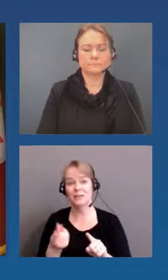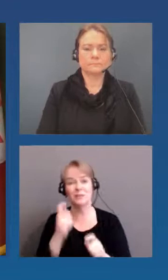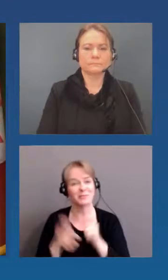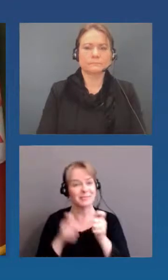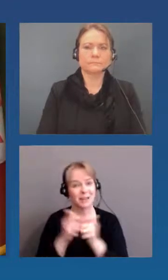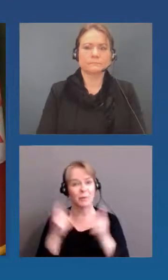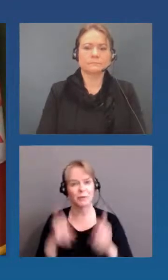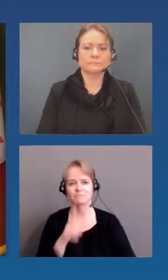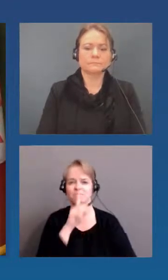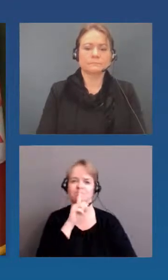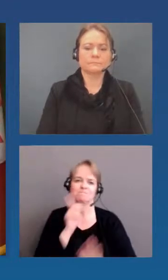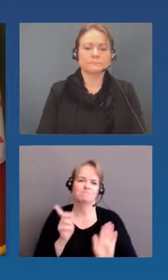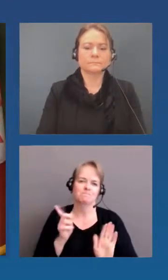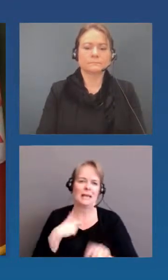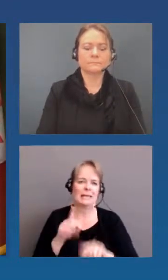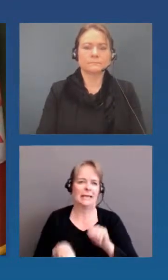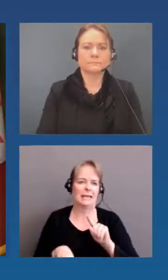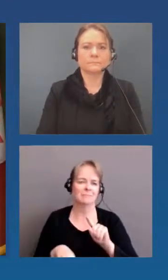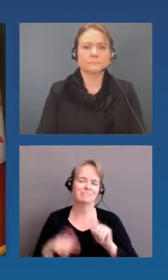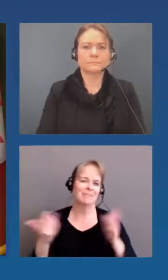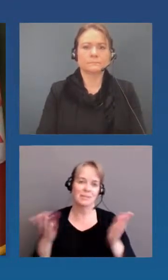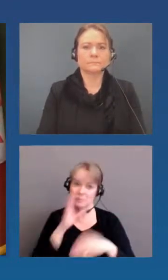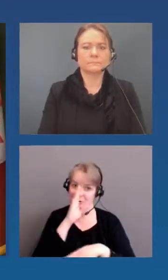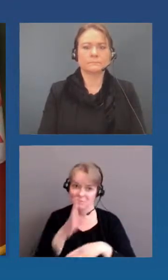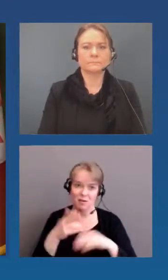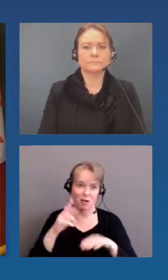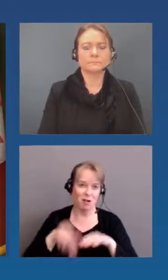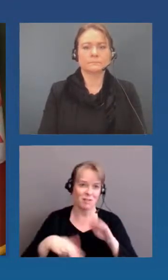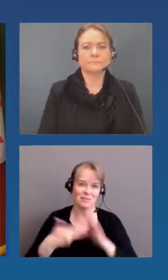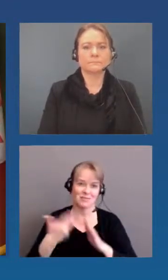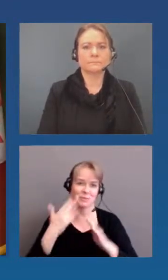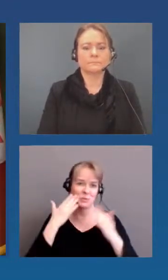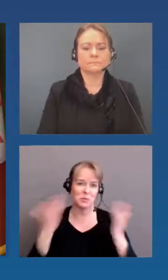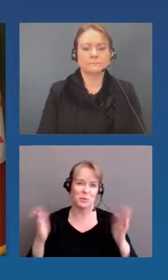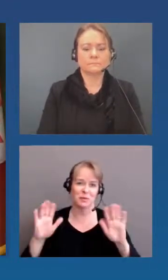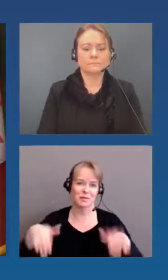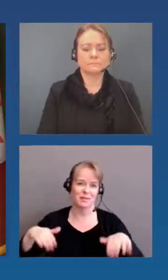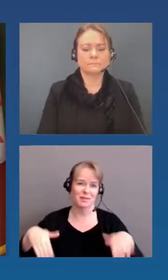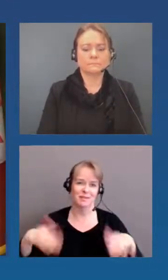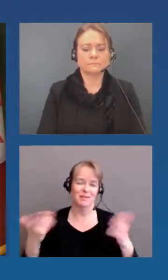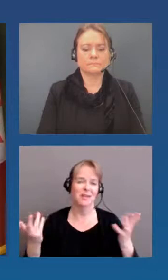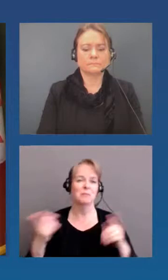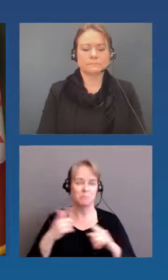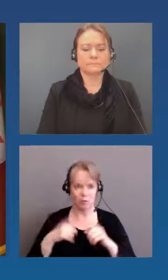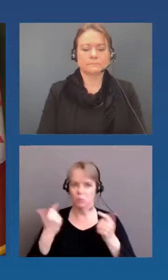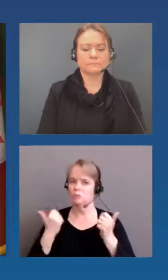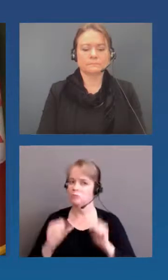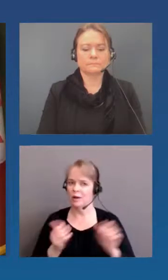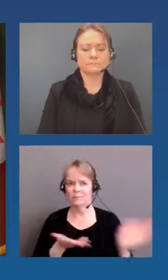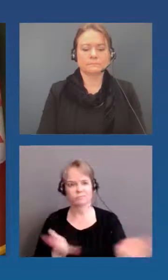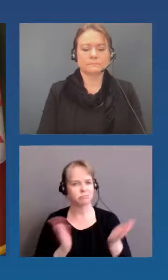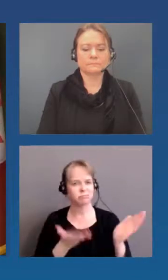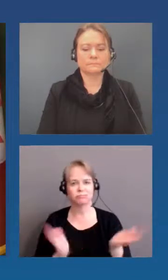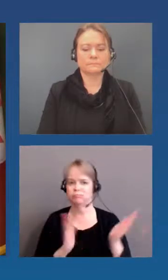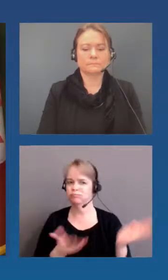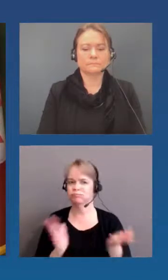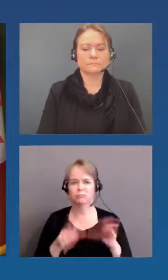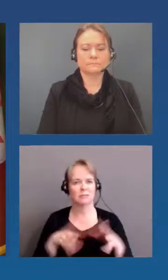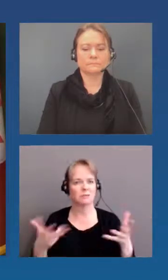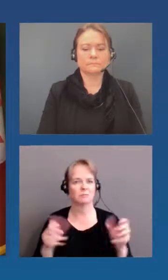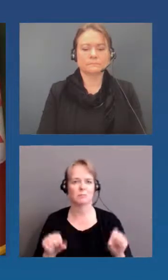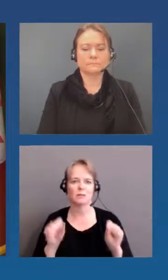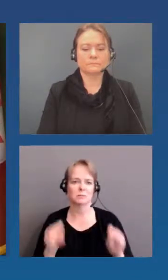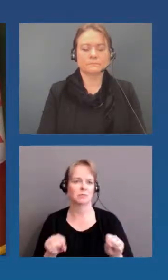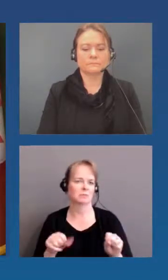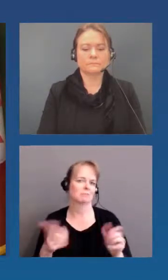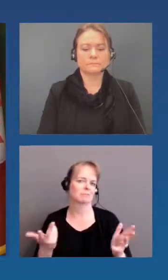candid, I don't have that yet. We're gonna open that up, and we're gonna start pushing the envelope and get as many through as quickly as possible. Is the best